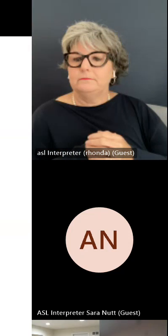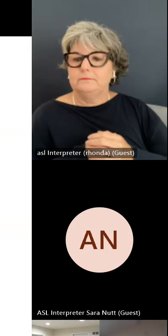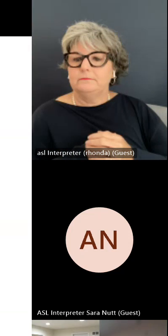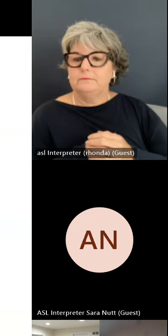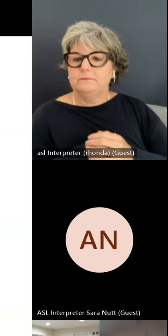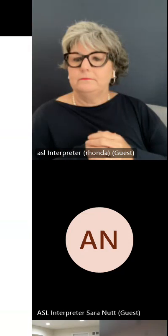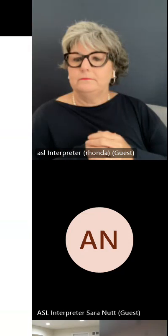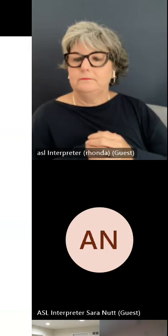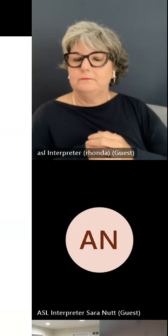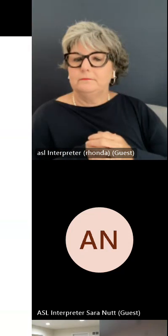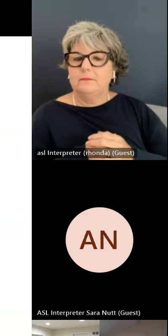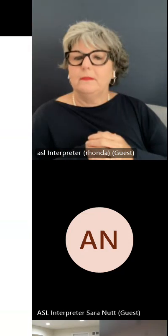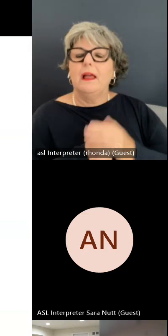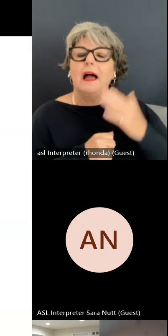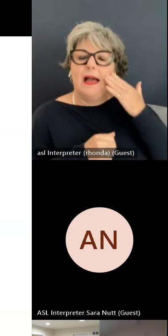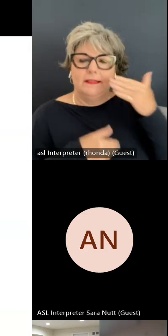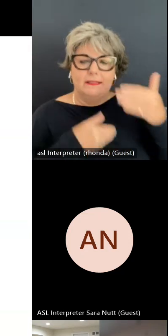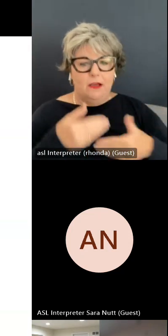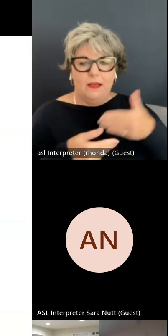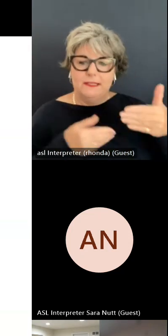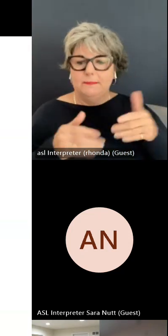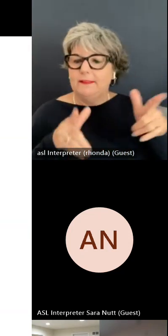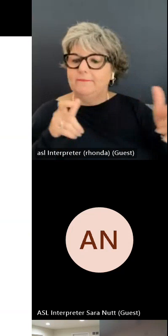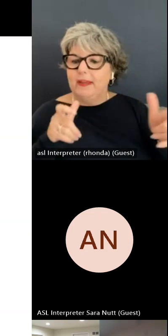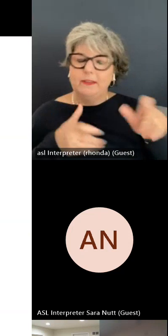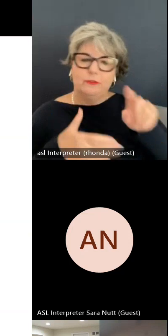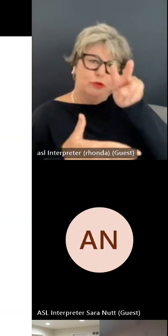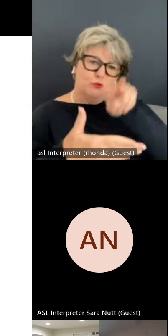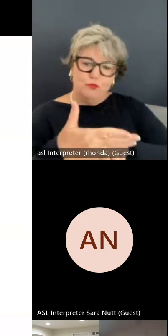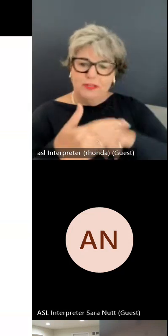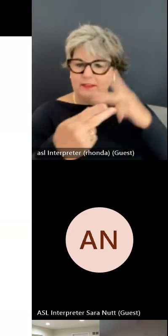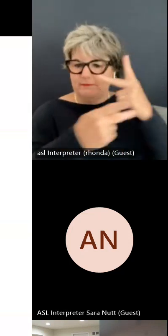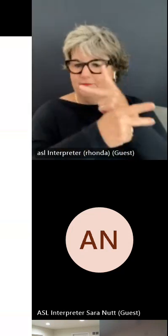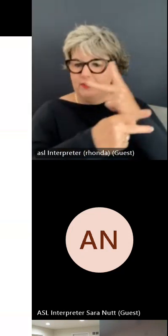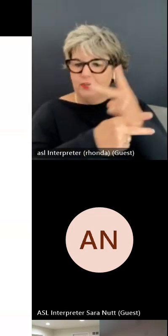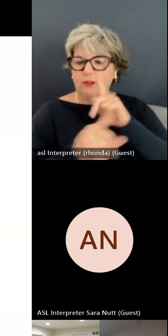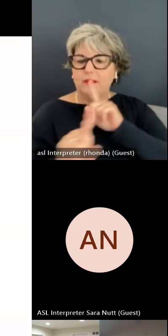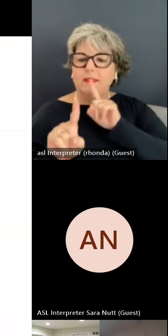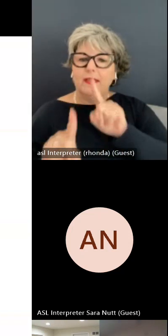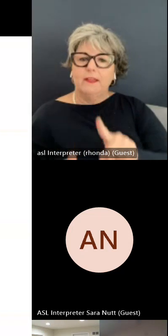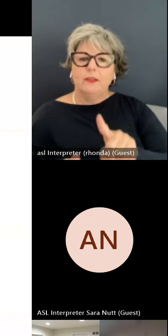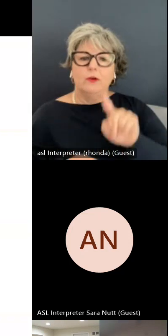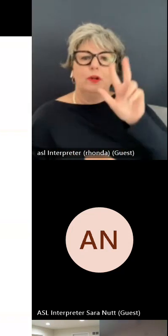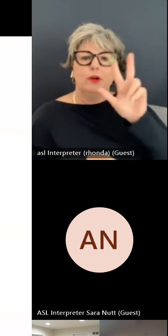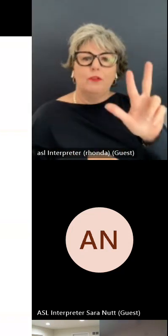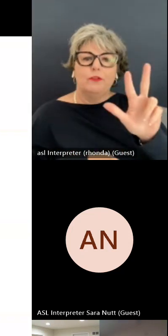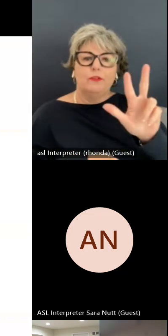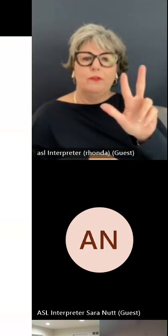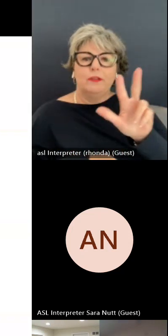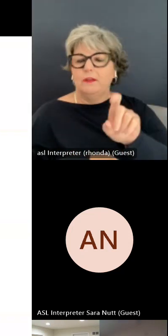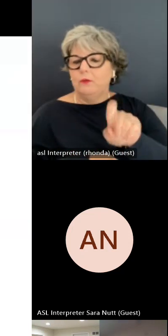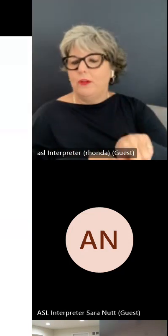I know I went through this fast, so you kind of read it and try and figure out which are the three lines here.